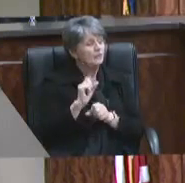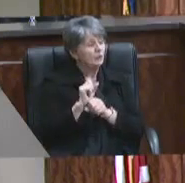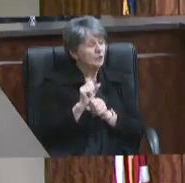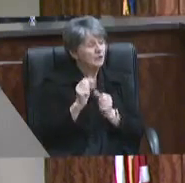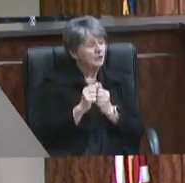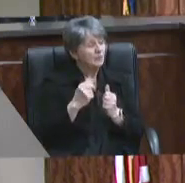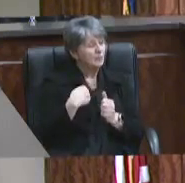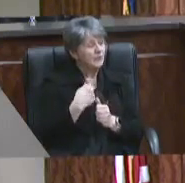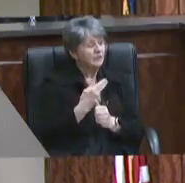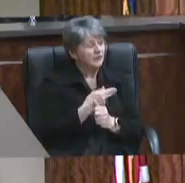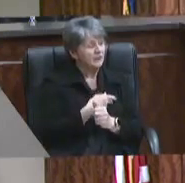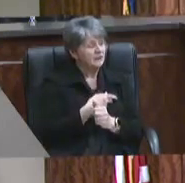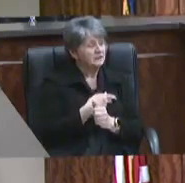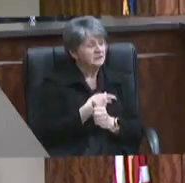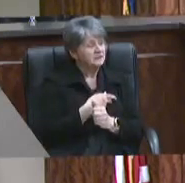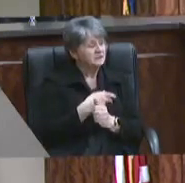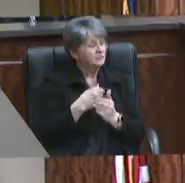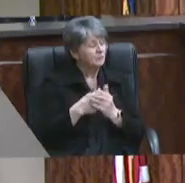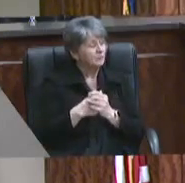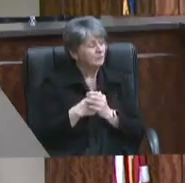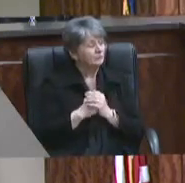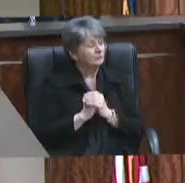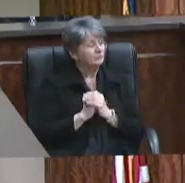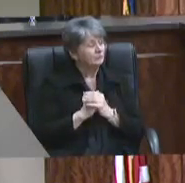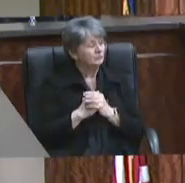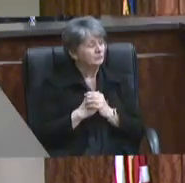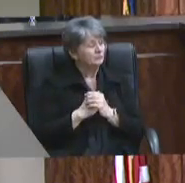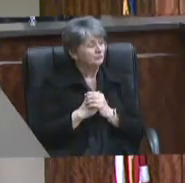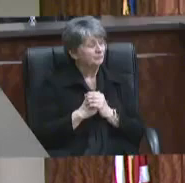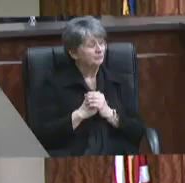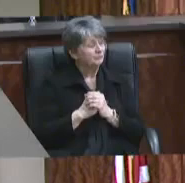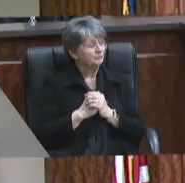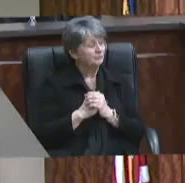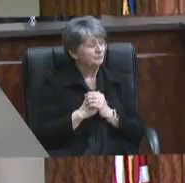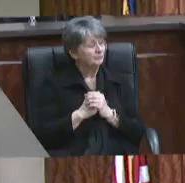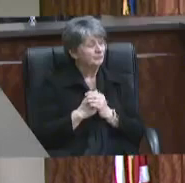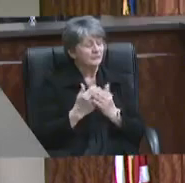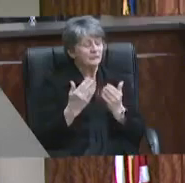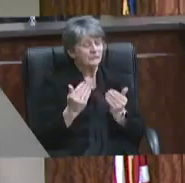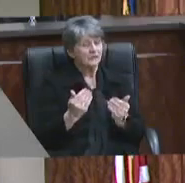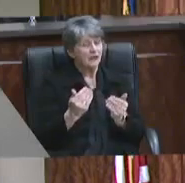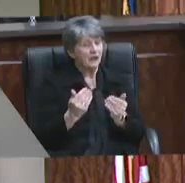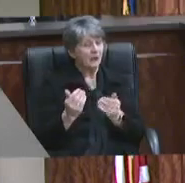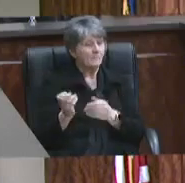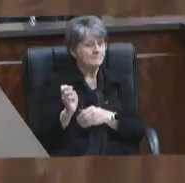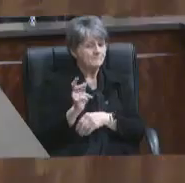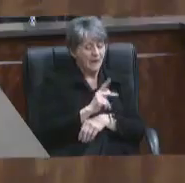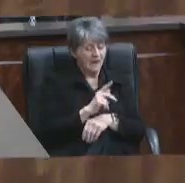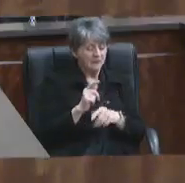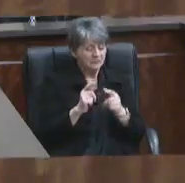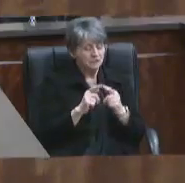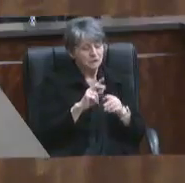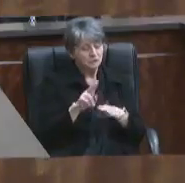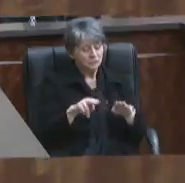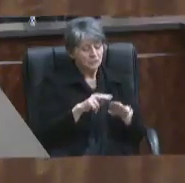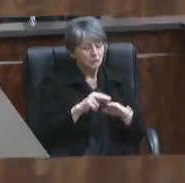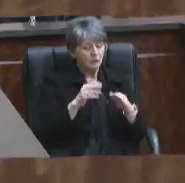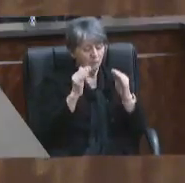to working with y'all. I concur. Thank you, Mayor. We'll go back now to our regular order of the